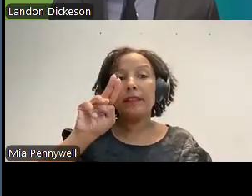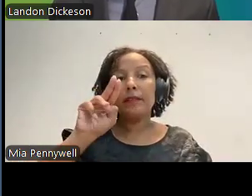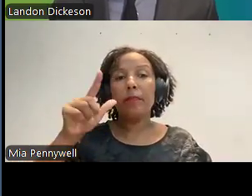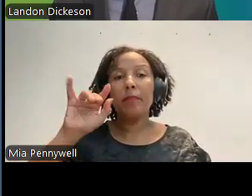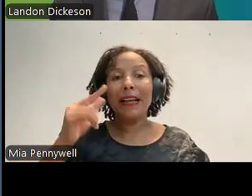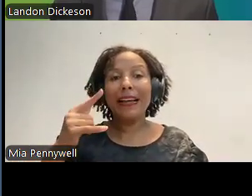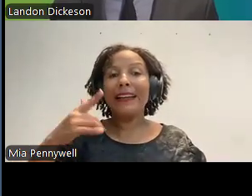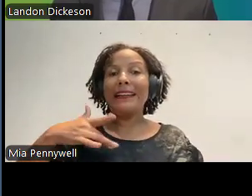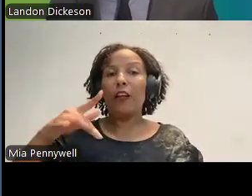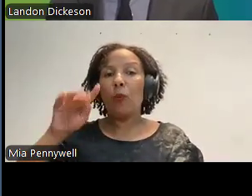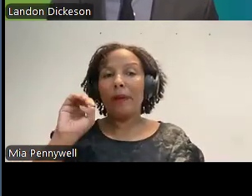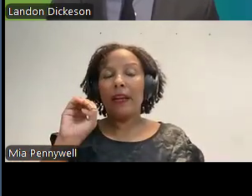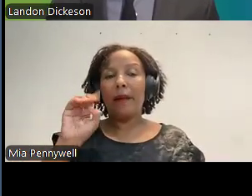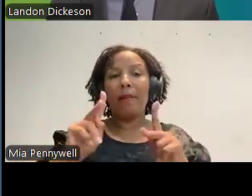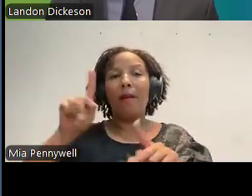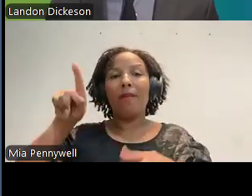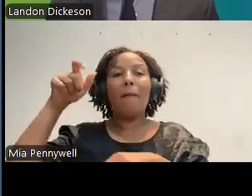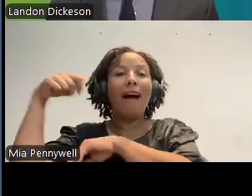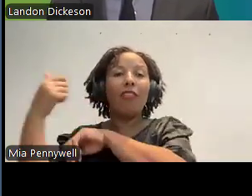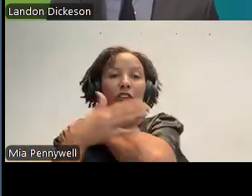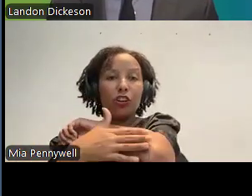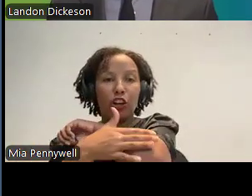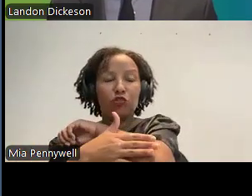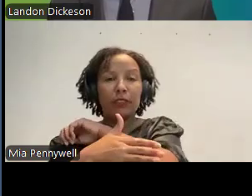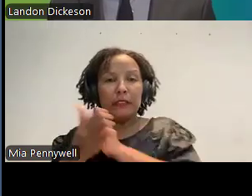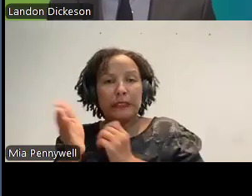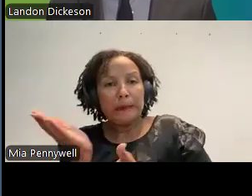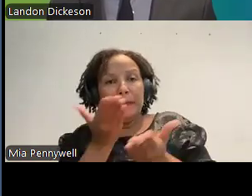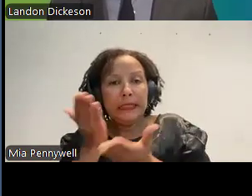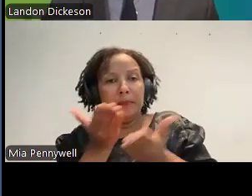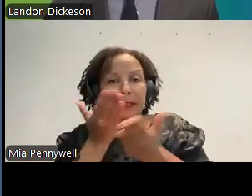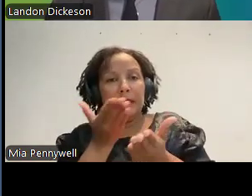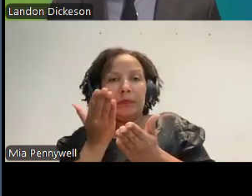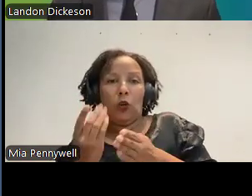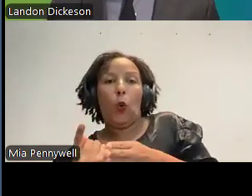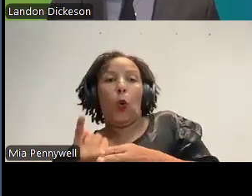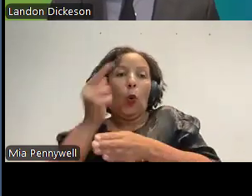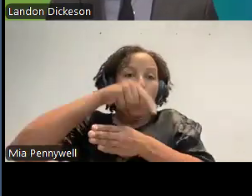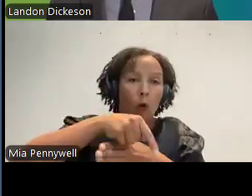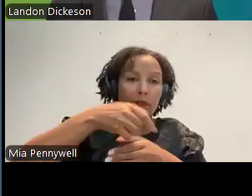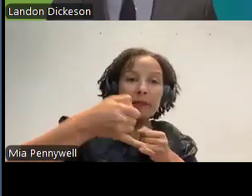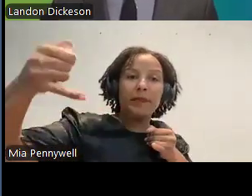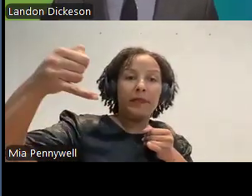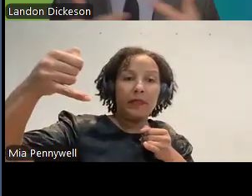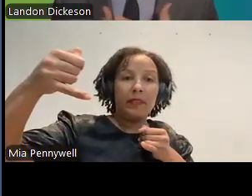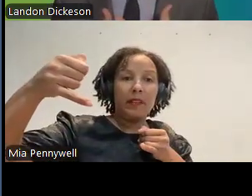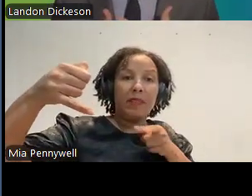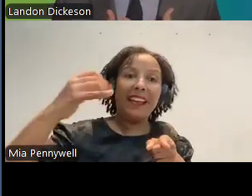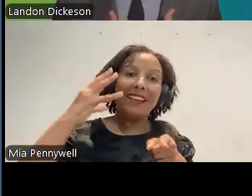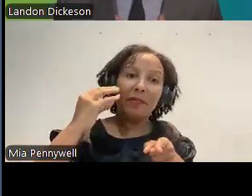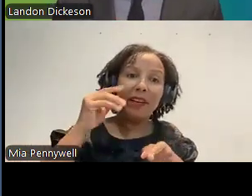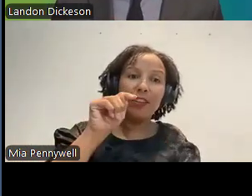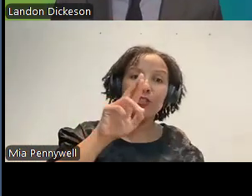they are smuggled over a border, but then they are trafficked in the course of that. So they do often